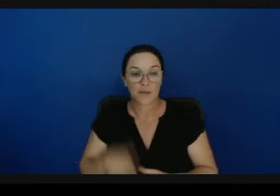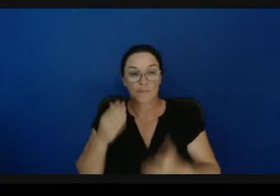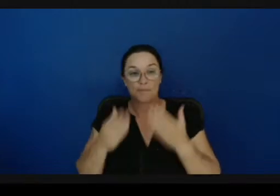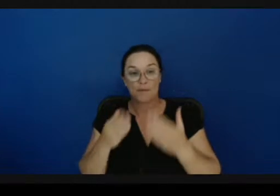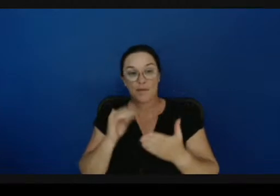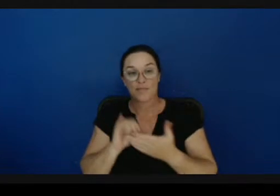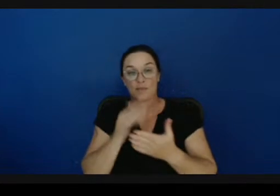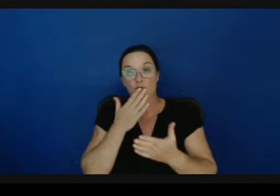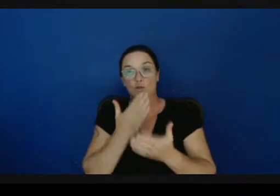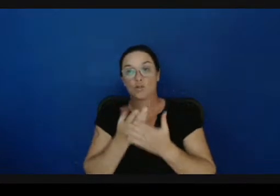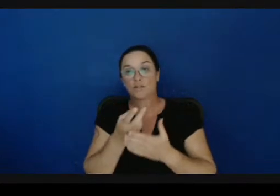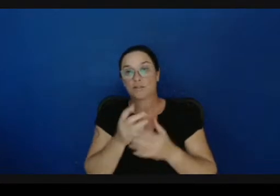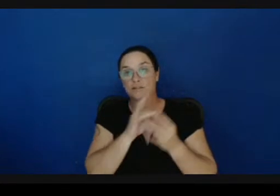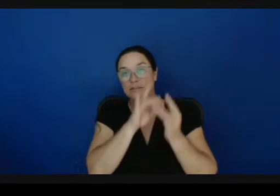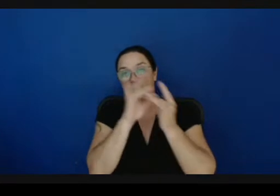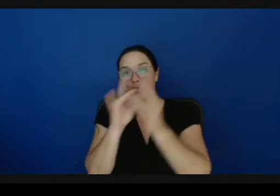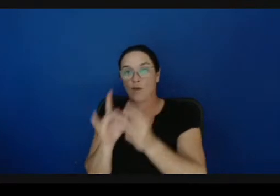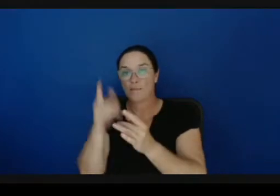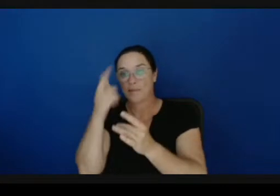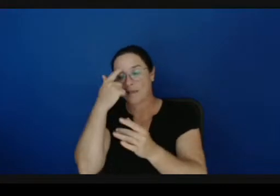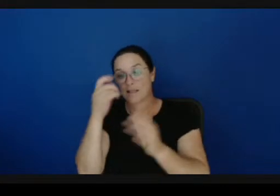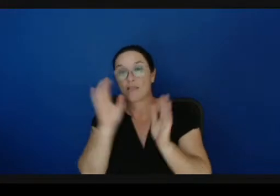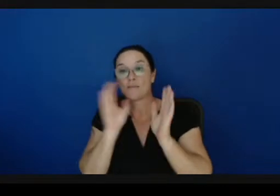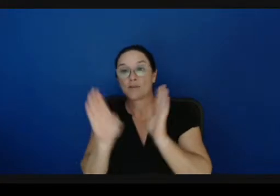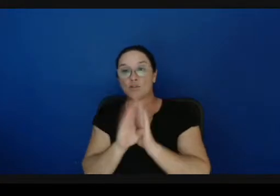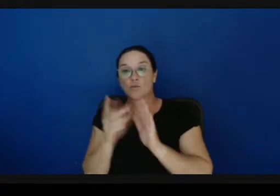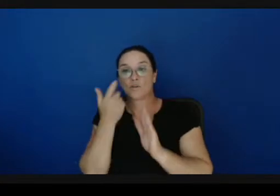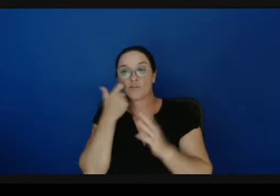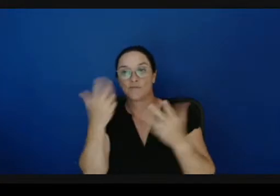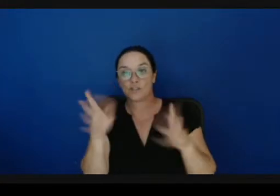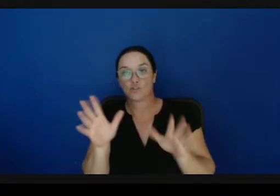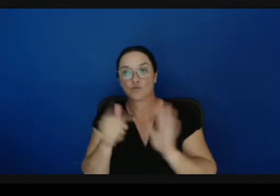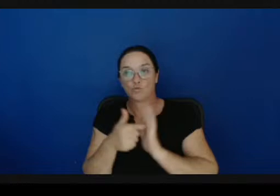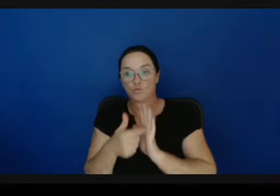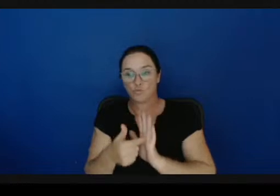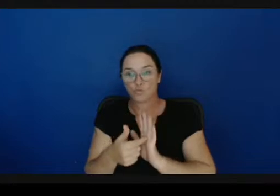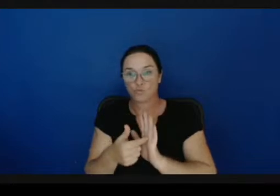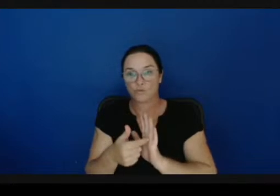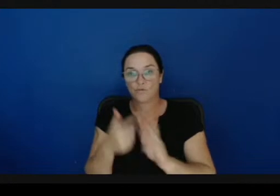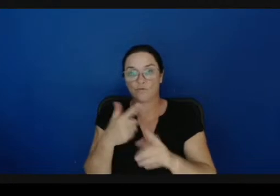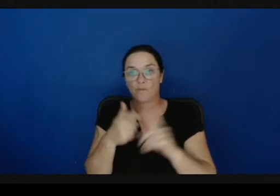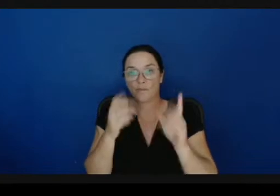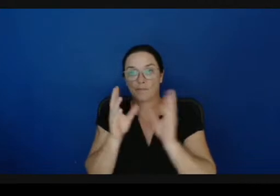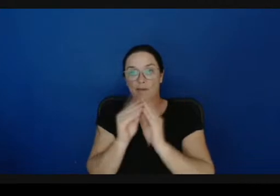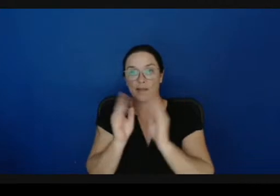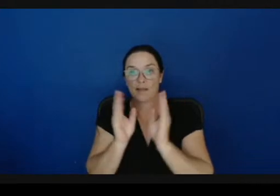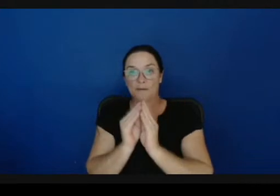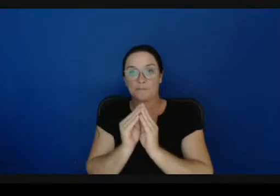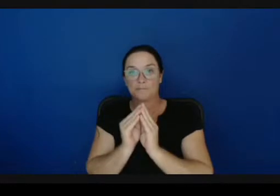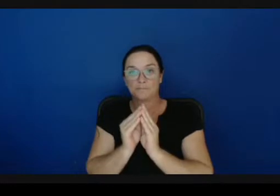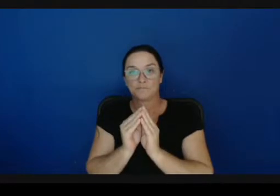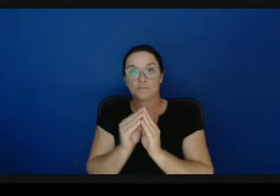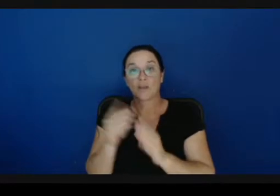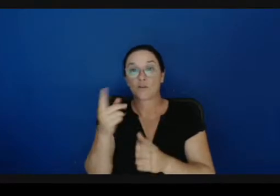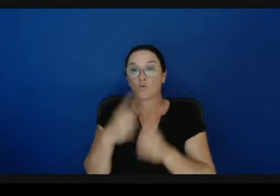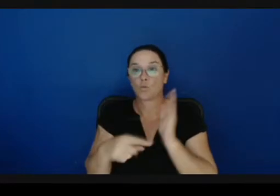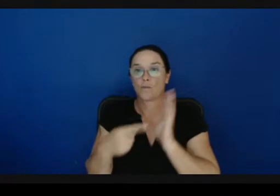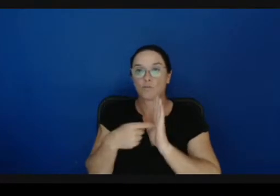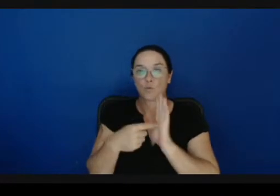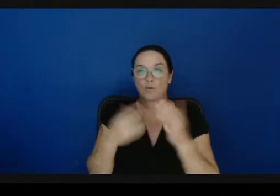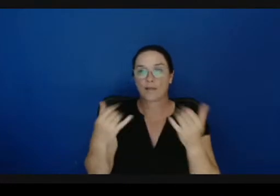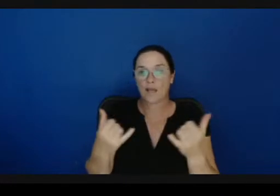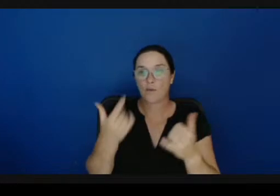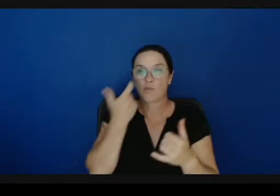comes next, because that image that we just showed you guys from the meeting is what's shown here on the top of this most recent